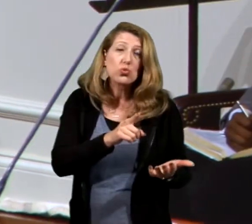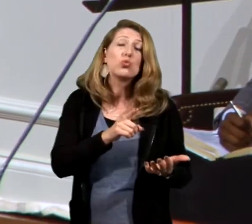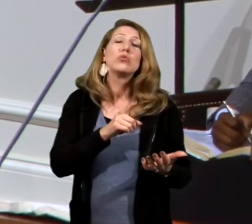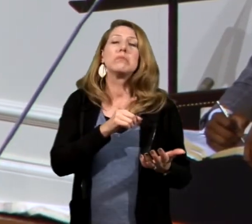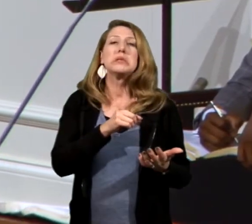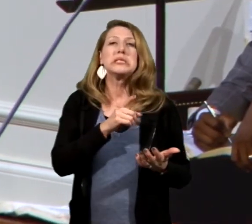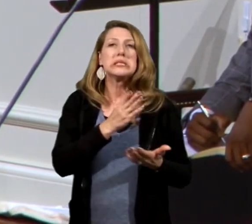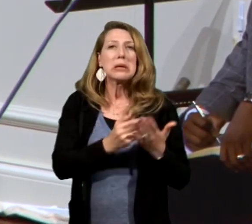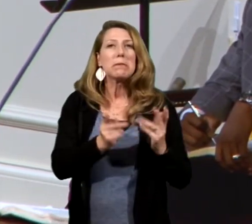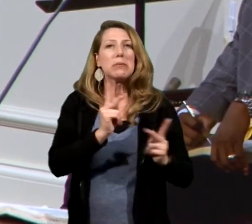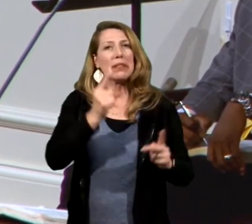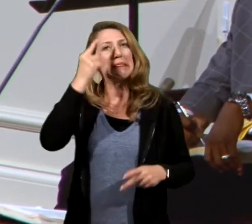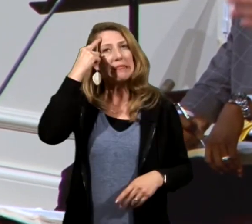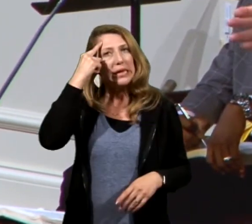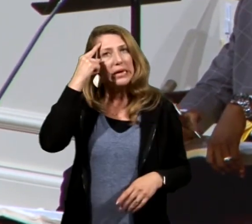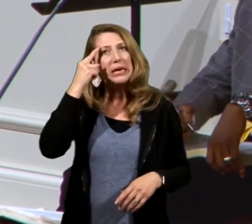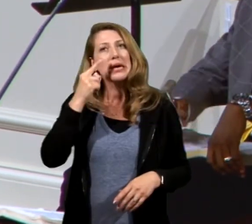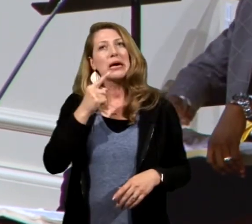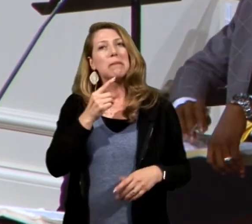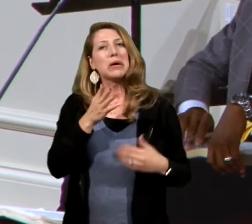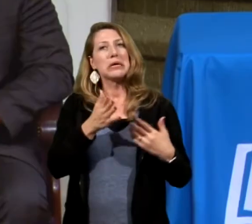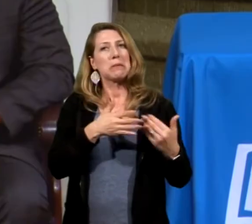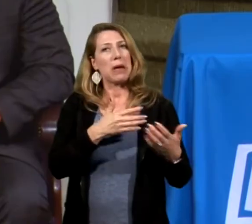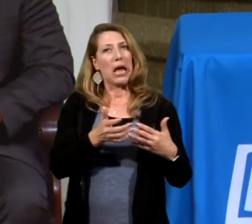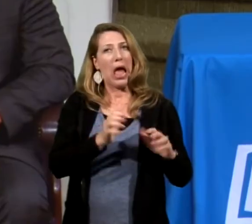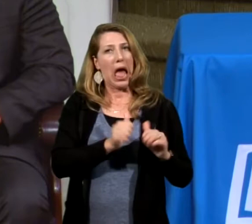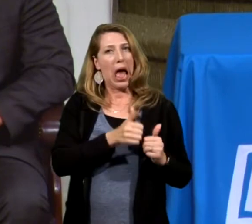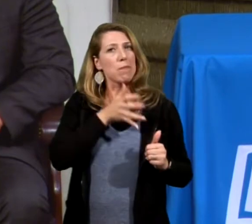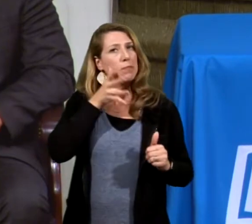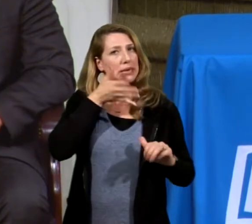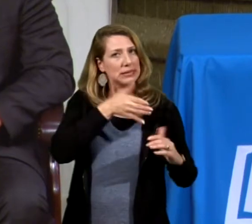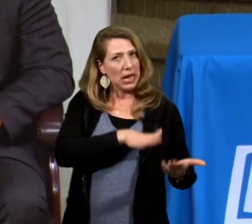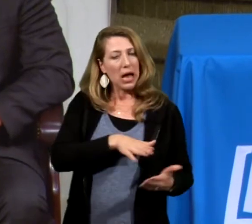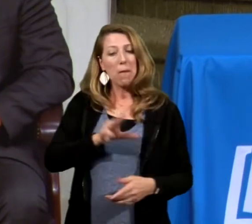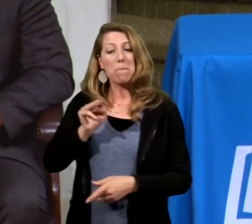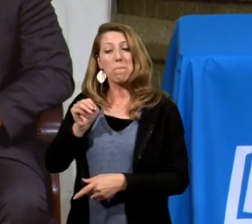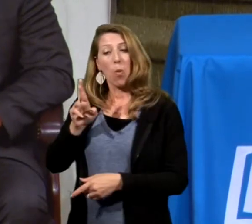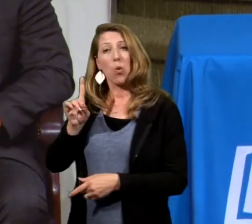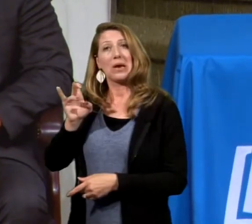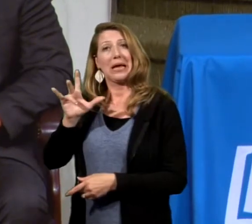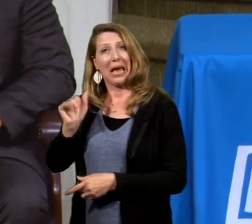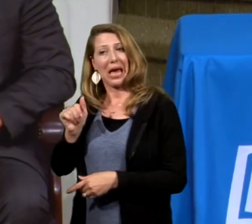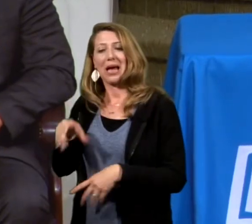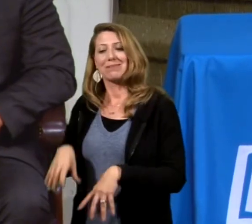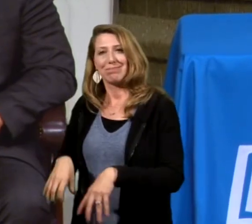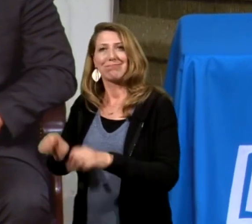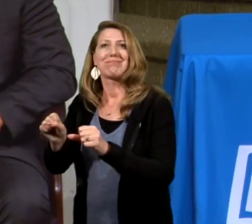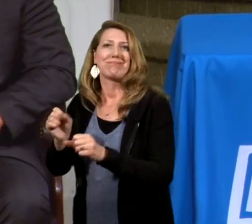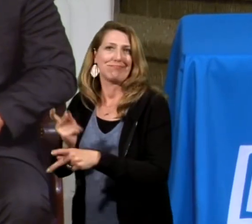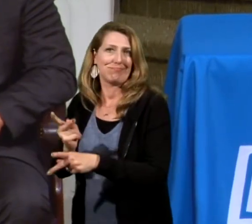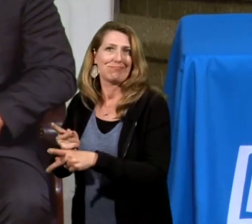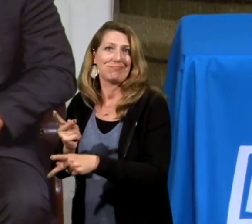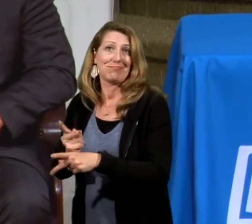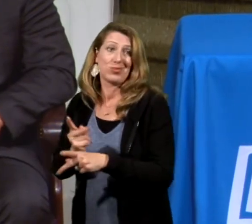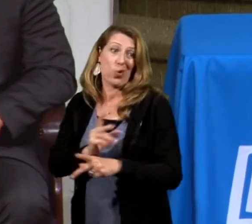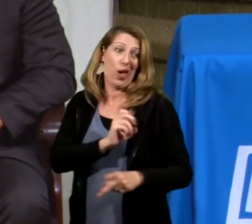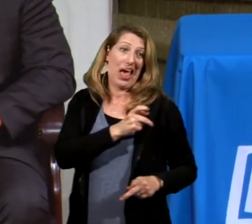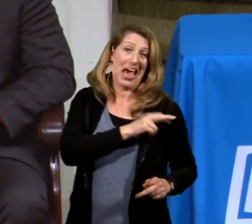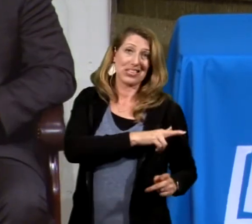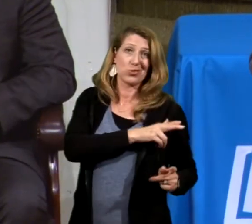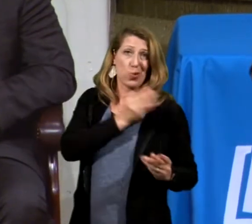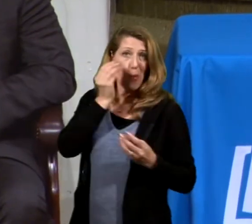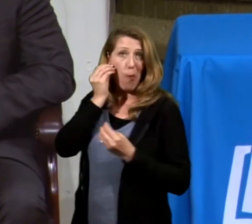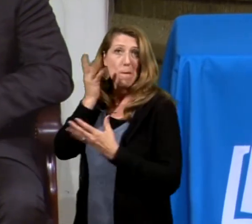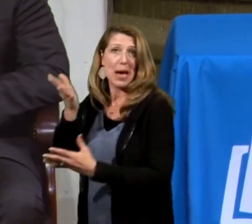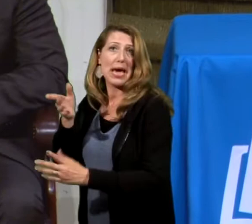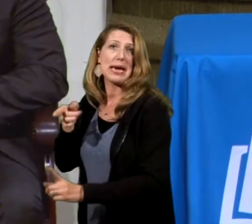the Bible tells us, that Mordecai takes care of her since she's a child, and she is very submissive and obedient to him. And by the way, I